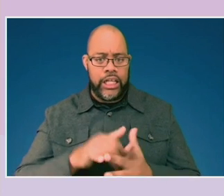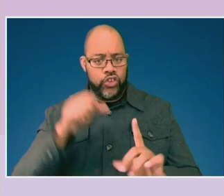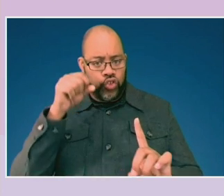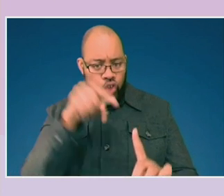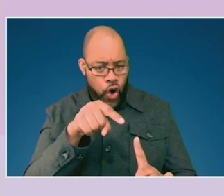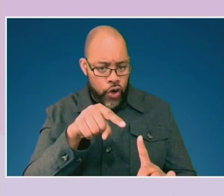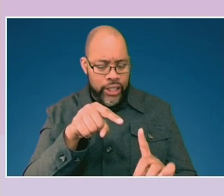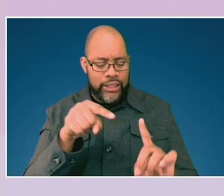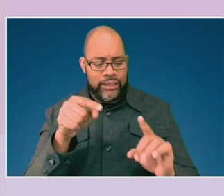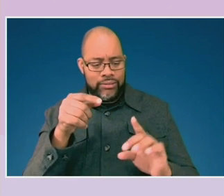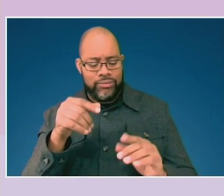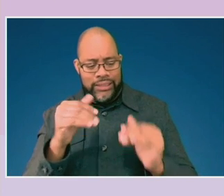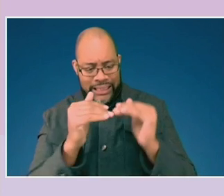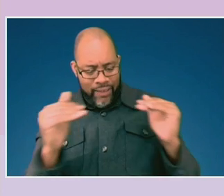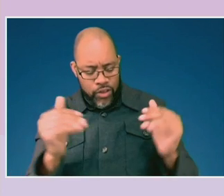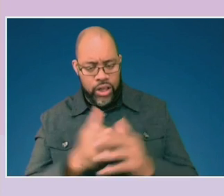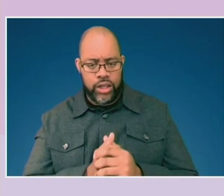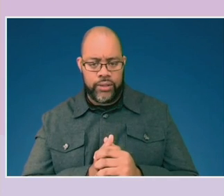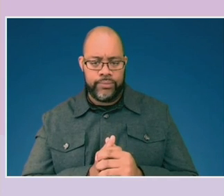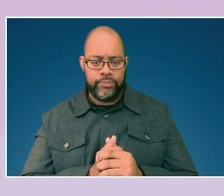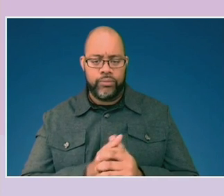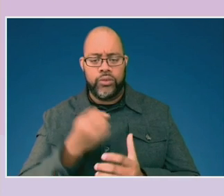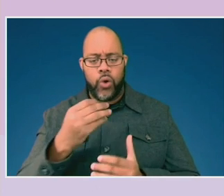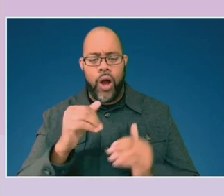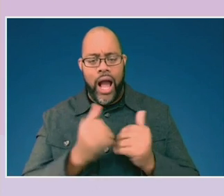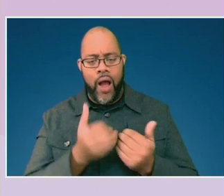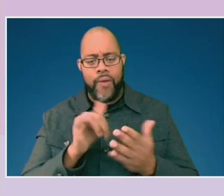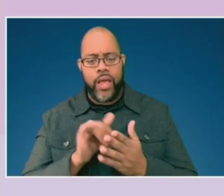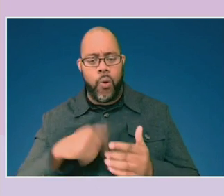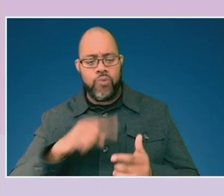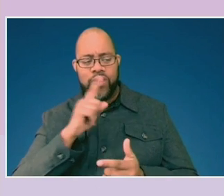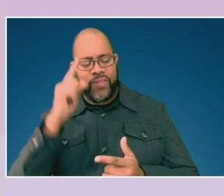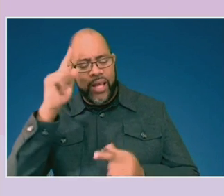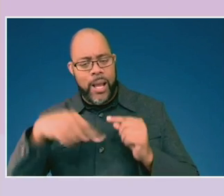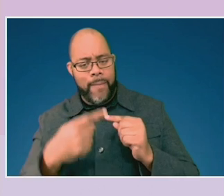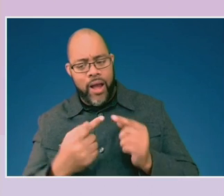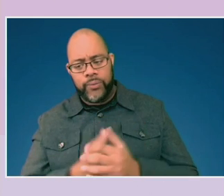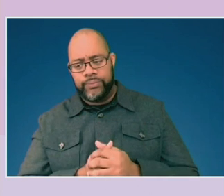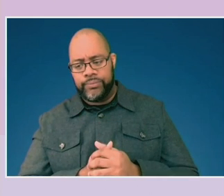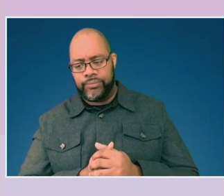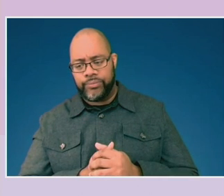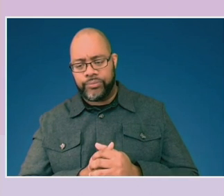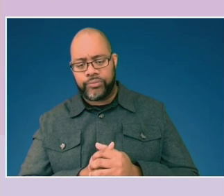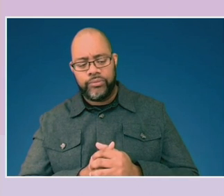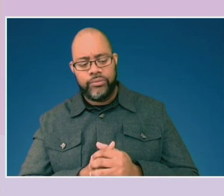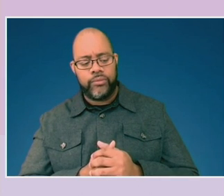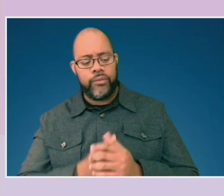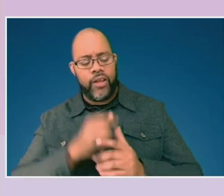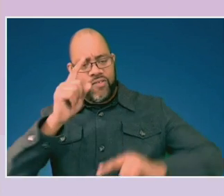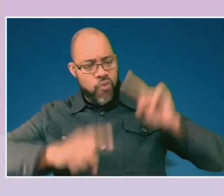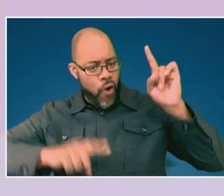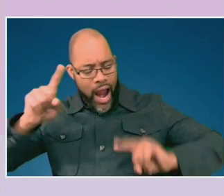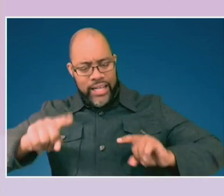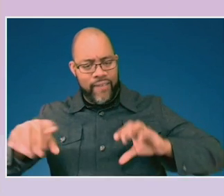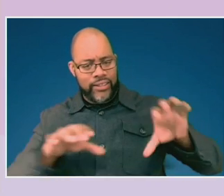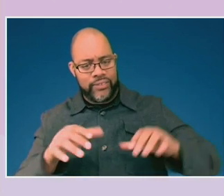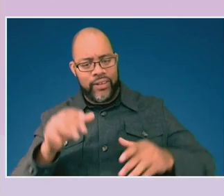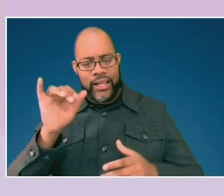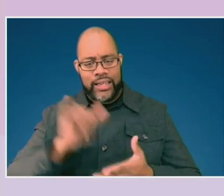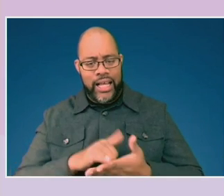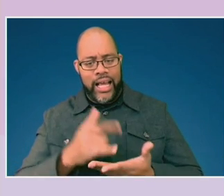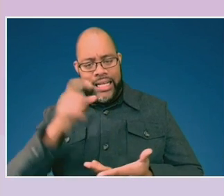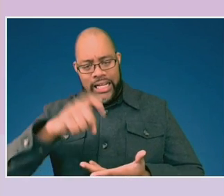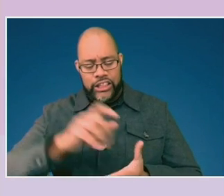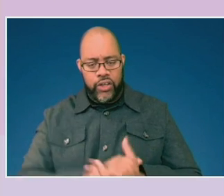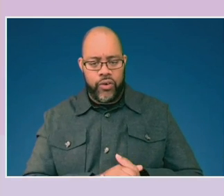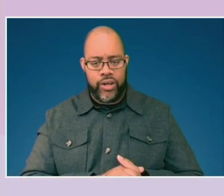tier, and so how is it that we really think about the variety of activities that are needed